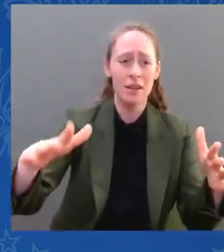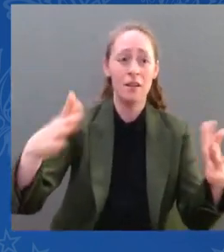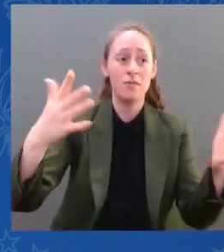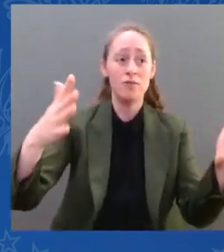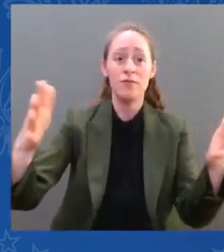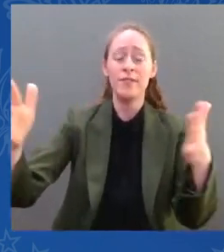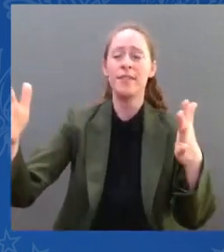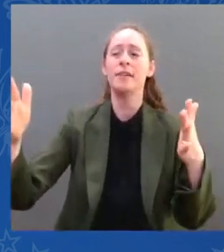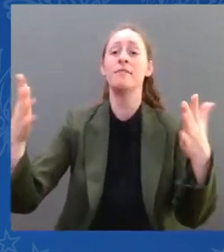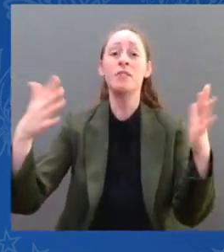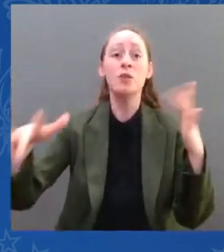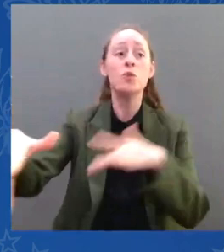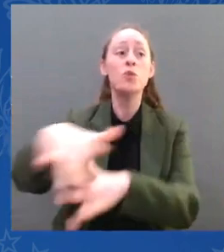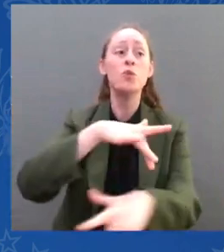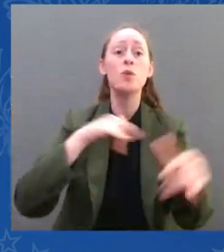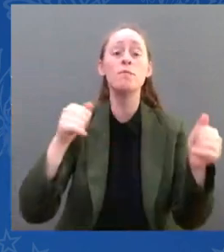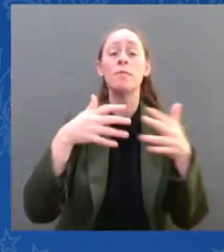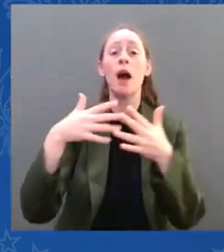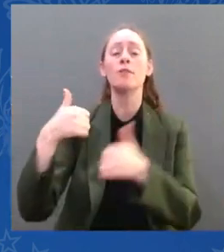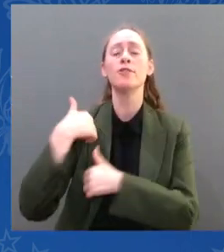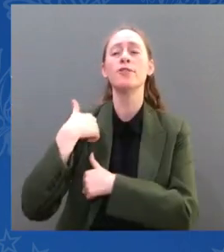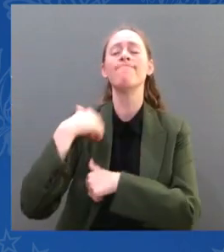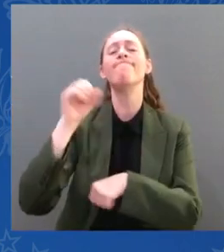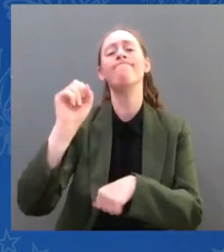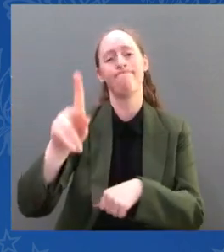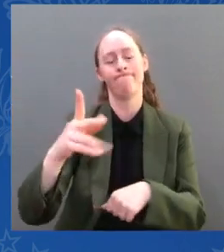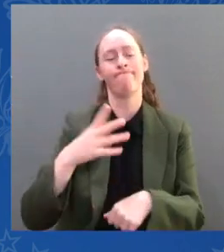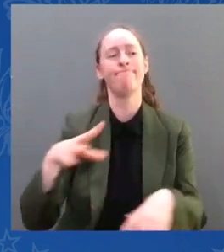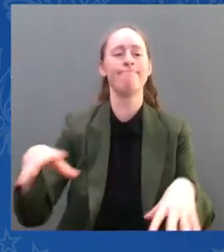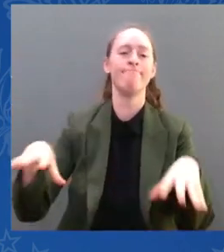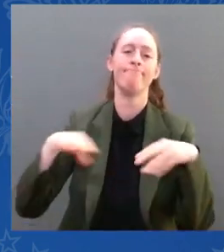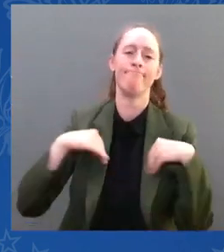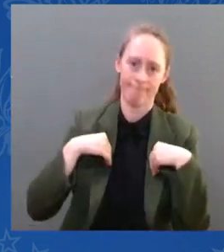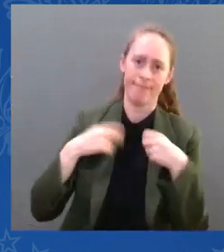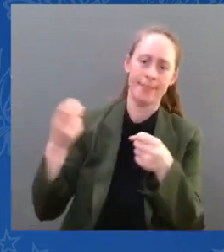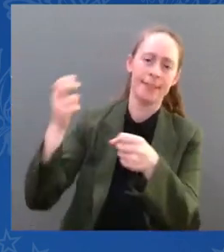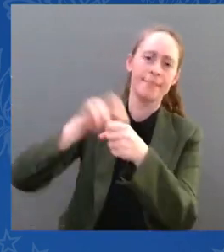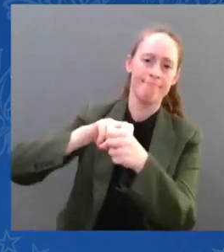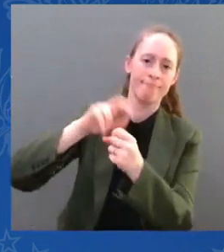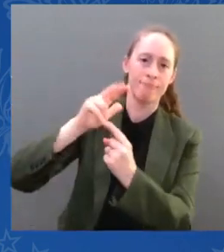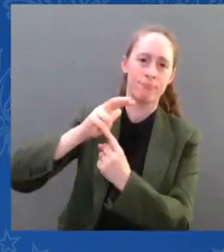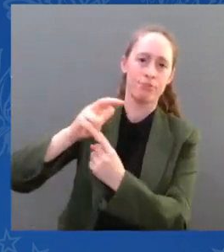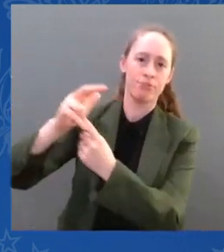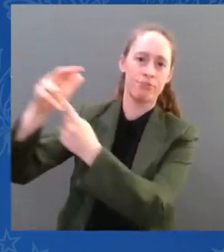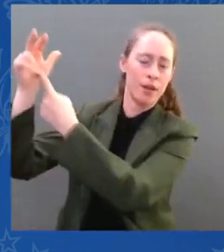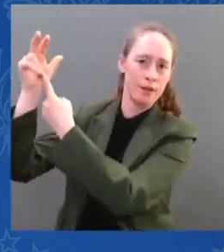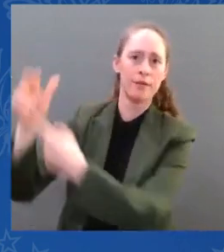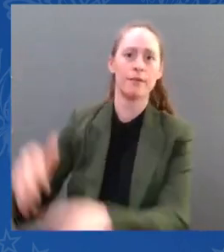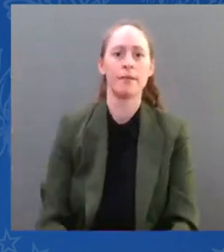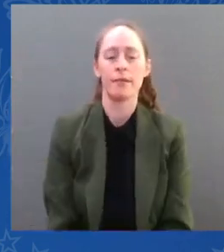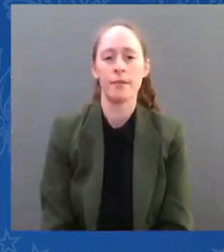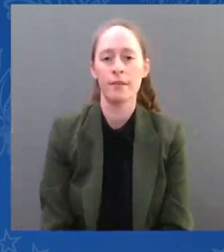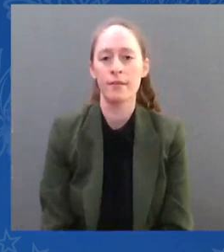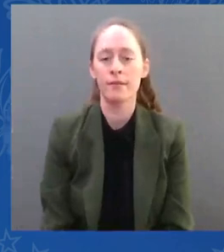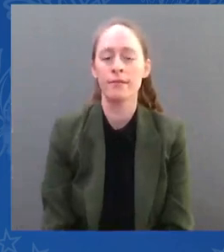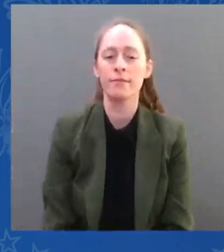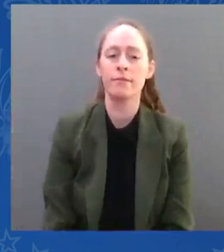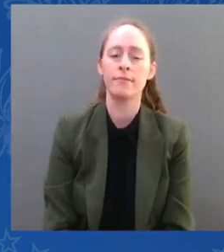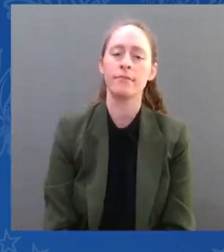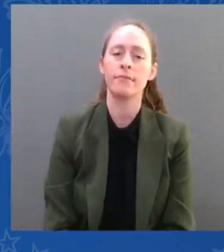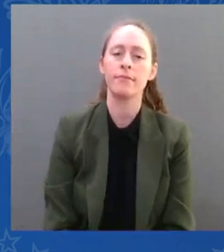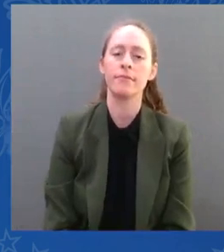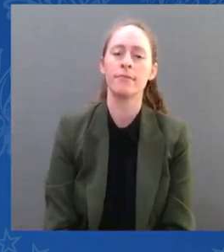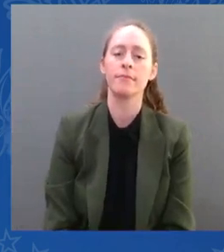decades for his commanding officer, then General Glenn Otis, to realize Birdwell had not received the full honor he had